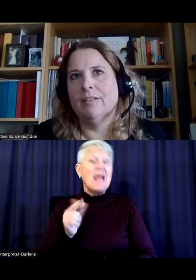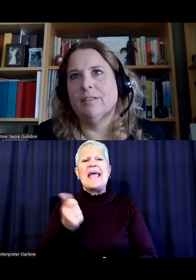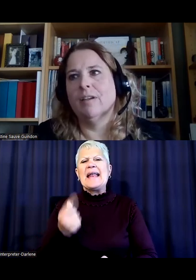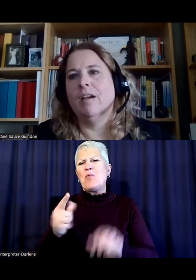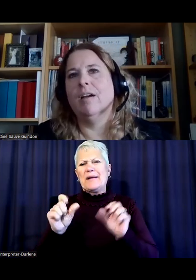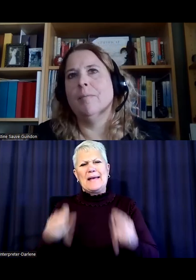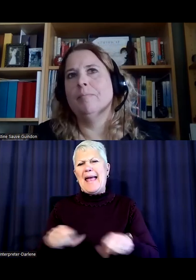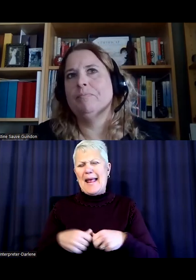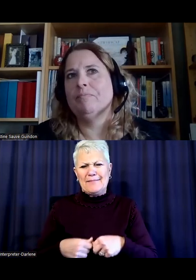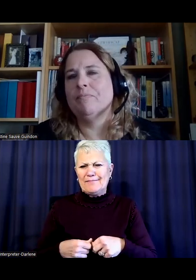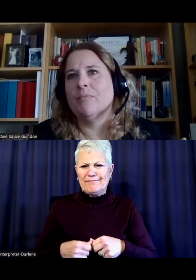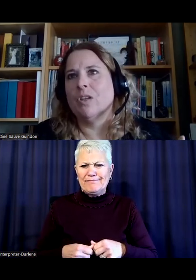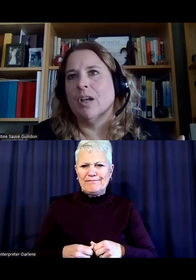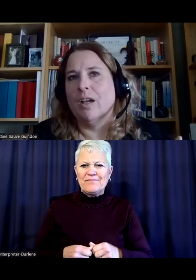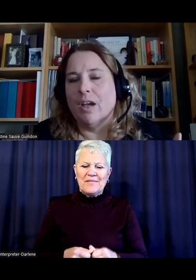can.